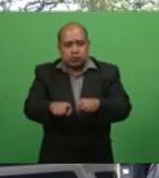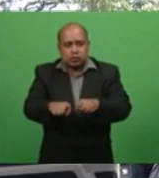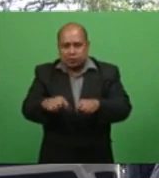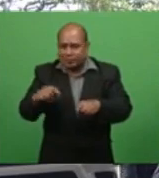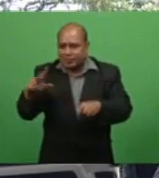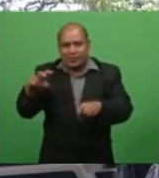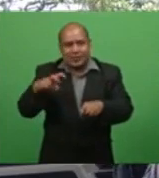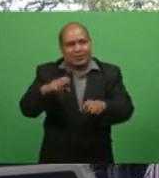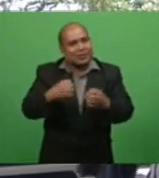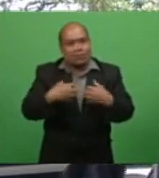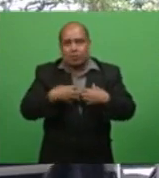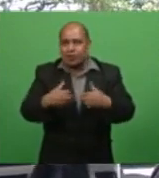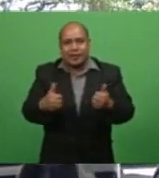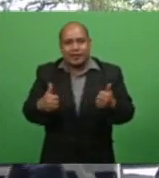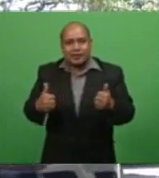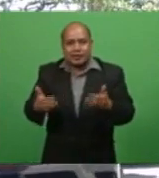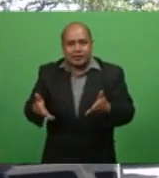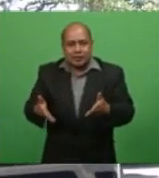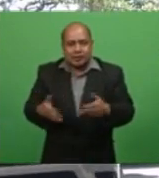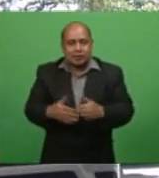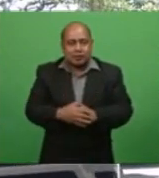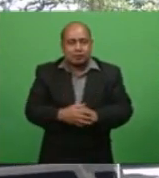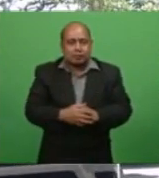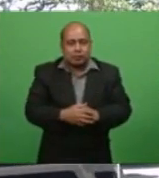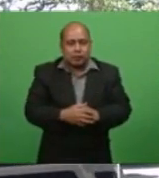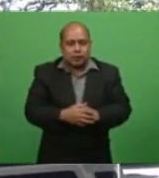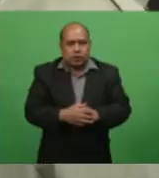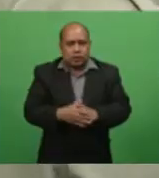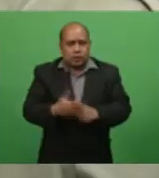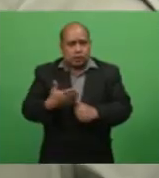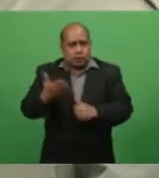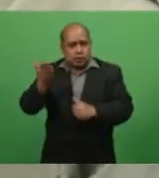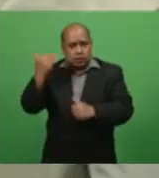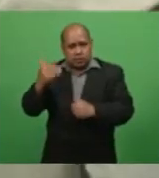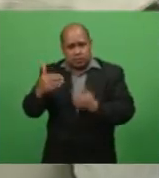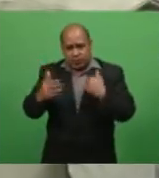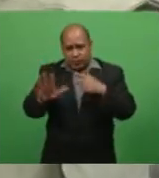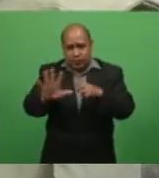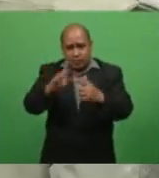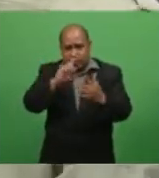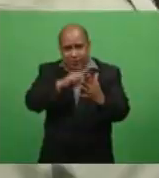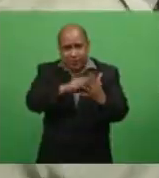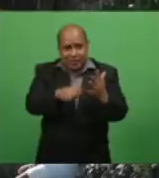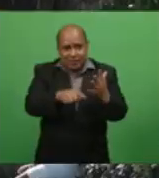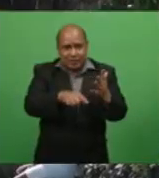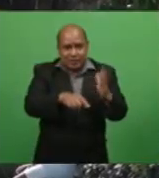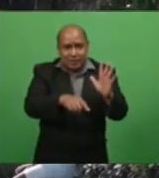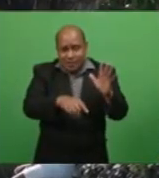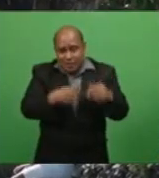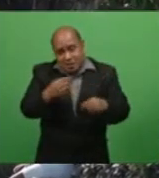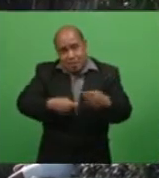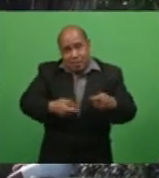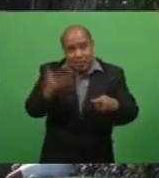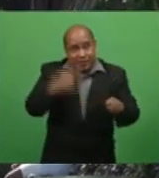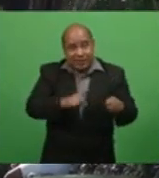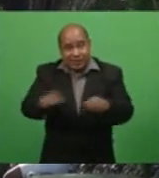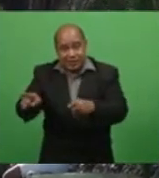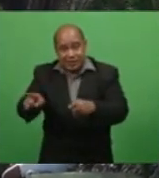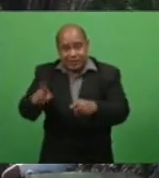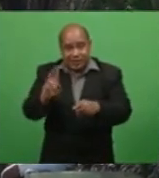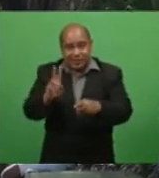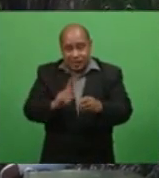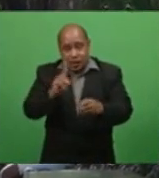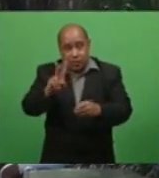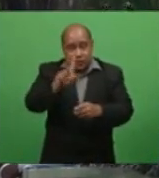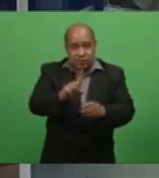if normally there's 5 of you that goes to the market or supermarket, if you can only 2 of you go or 1 of you go, that's even better. Dr. Wanga-Inabete says this